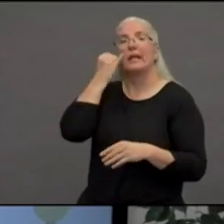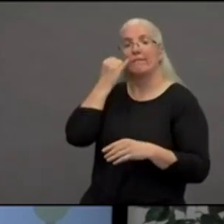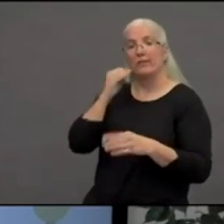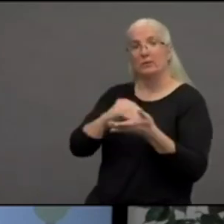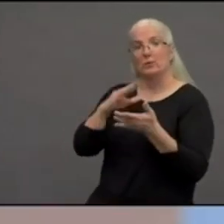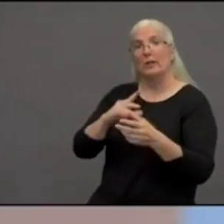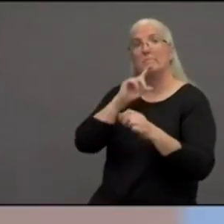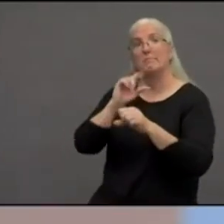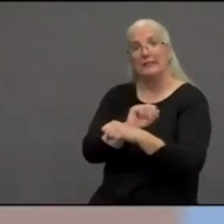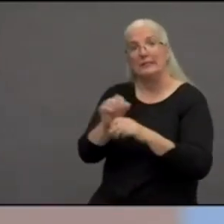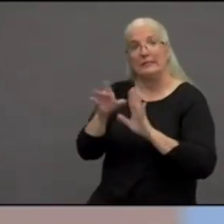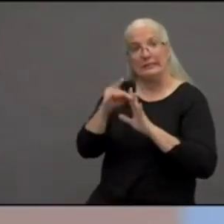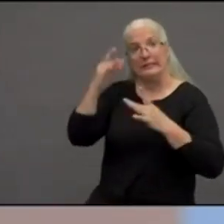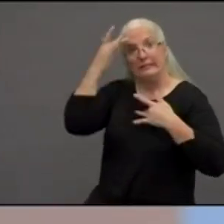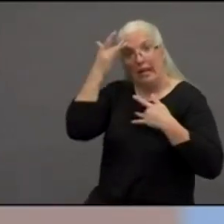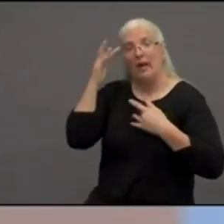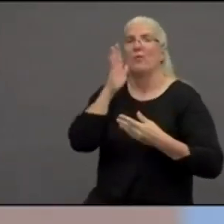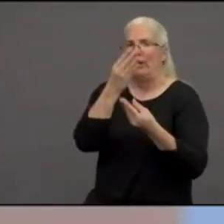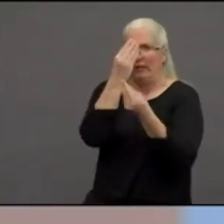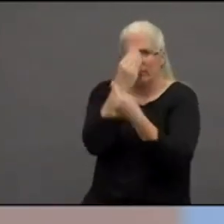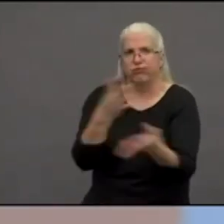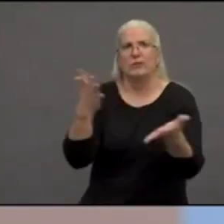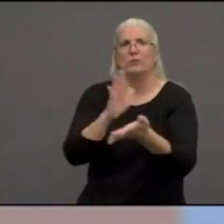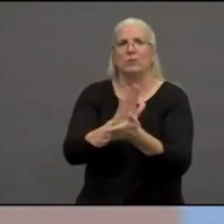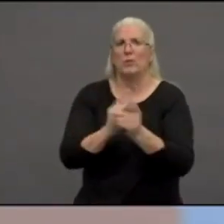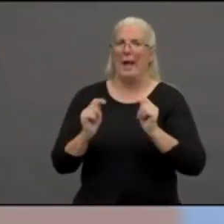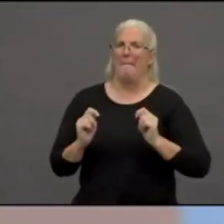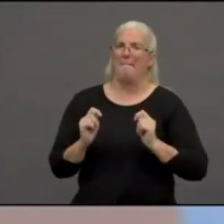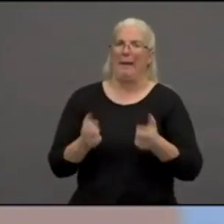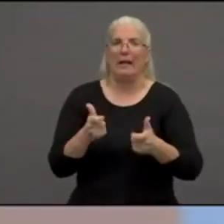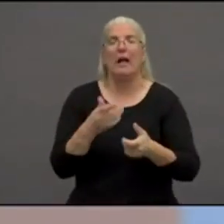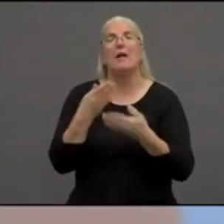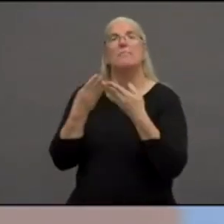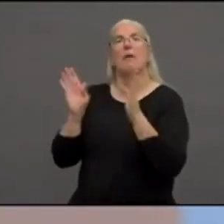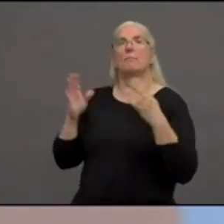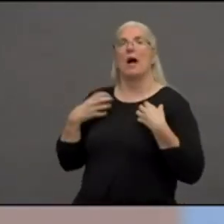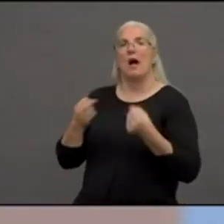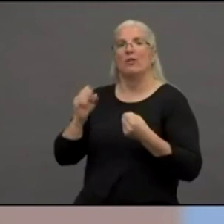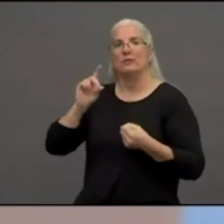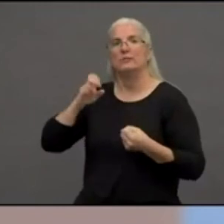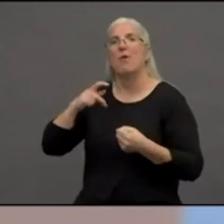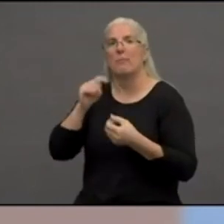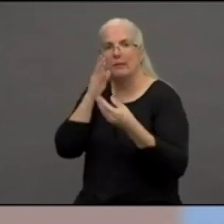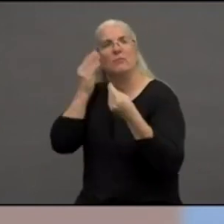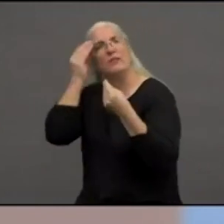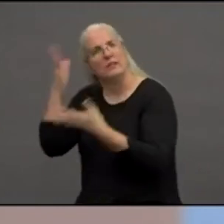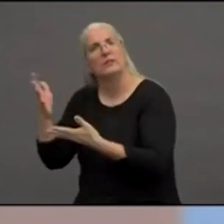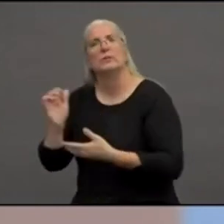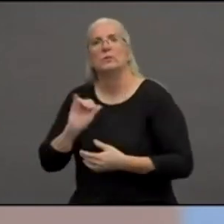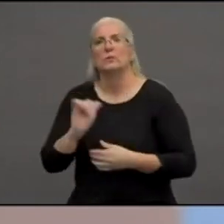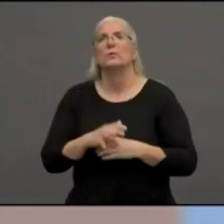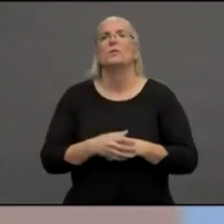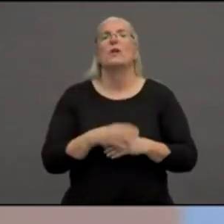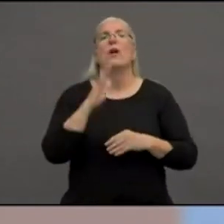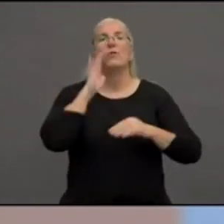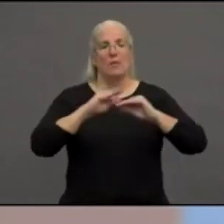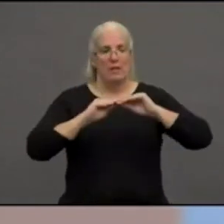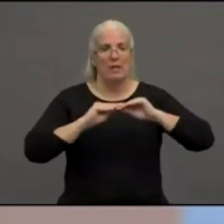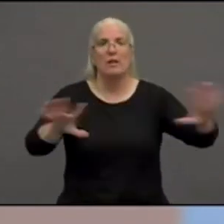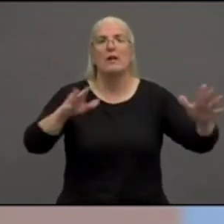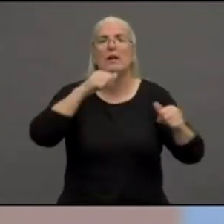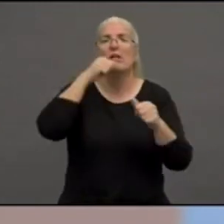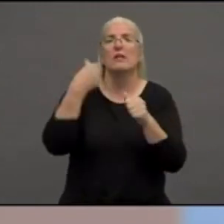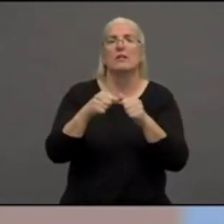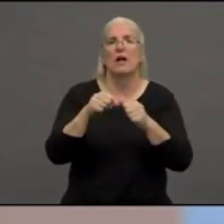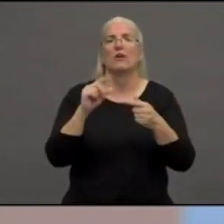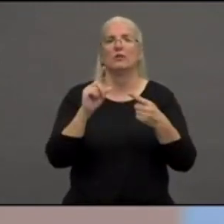immediately, hopefully by the parent and or public health department. There would be communication with public health department and working